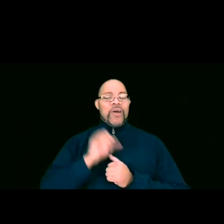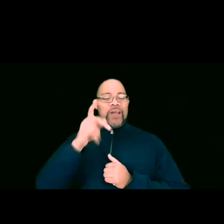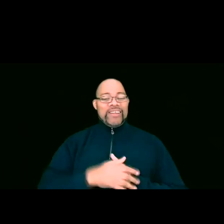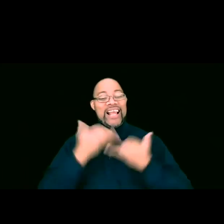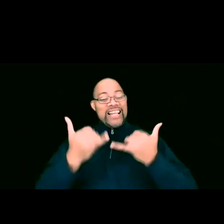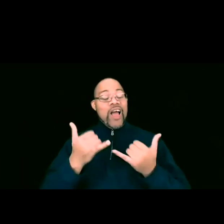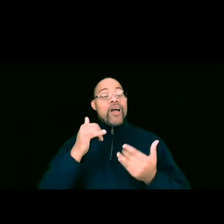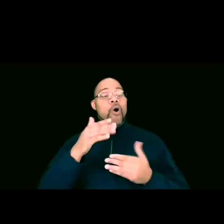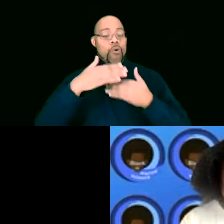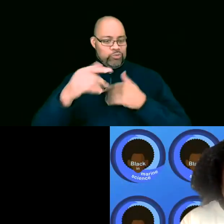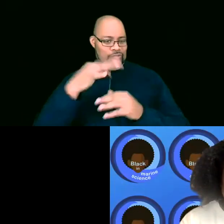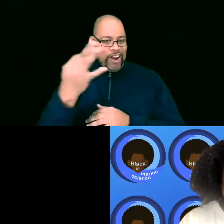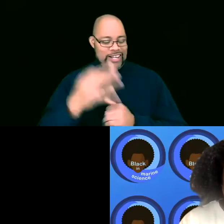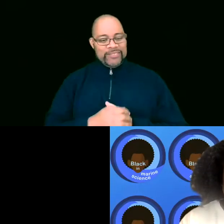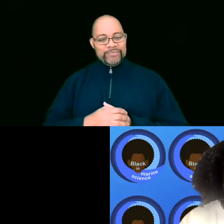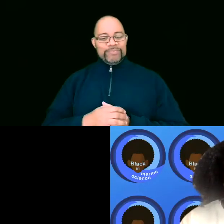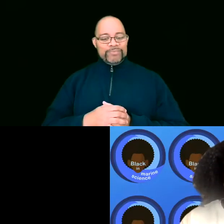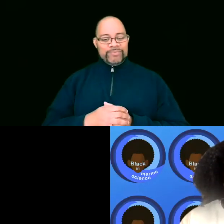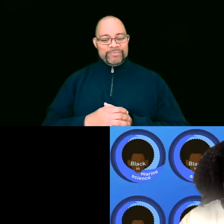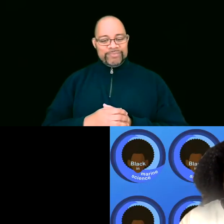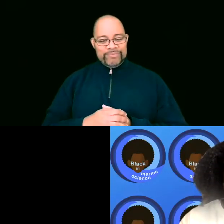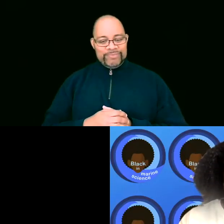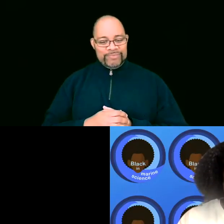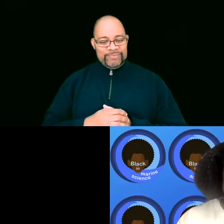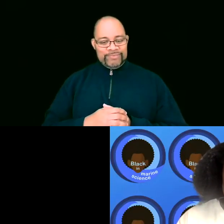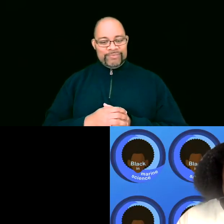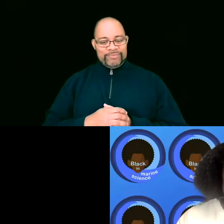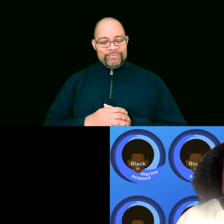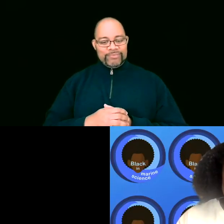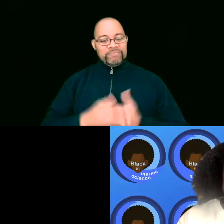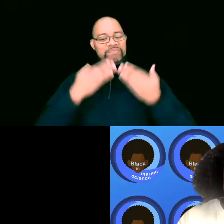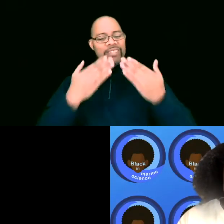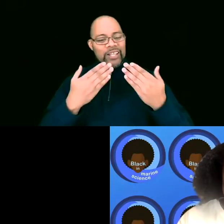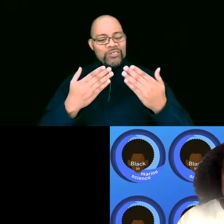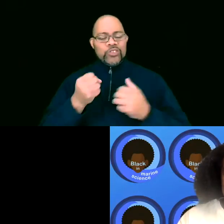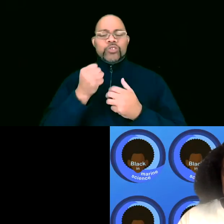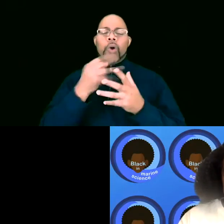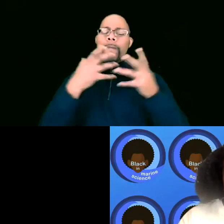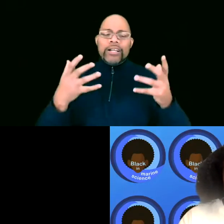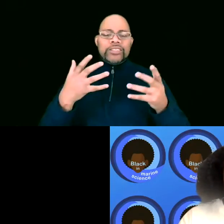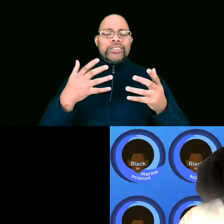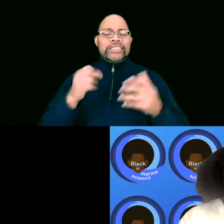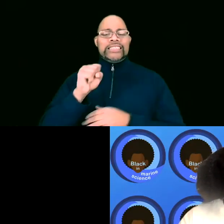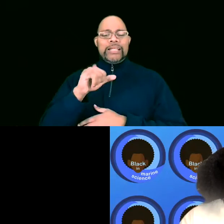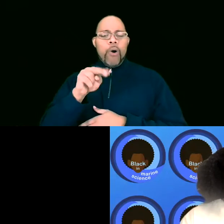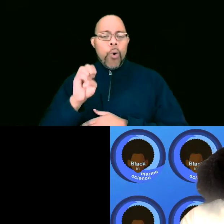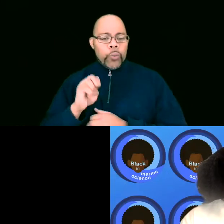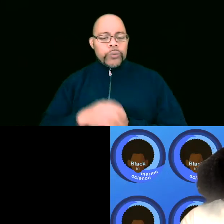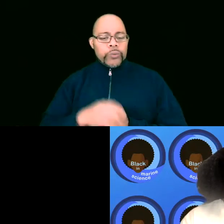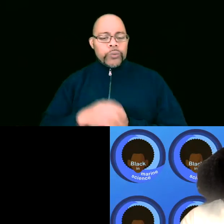now on to Friday. Thank you so much, Simone.